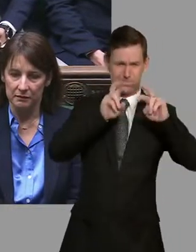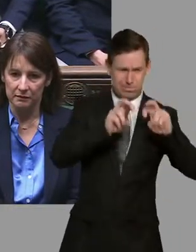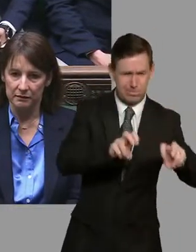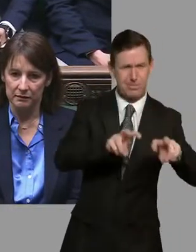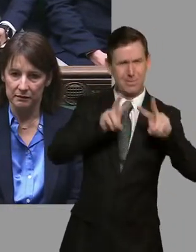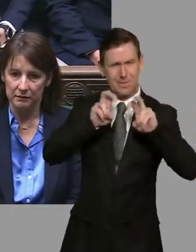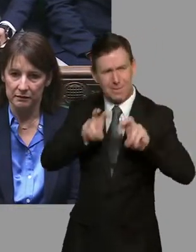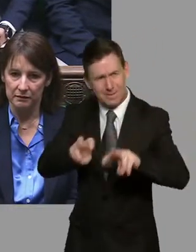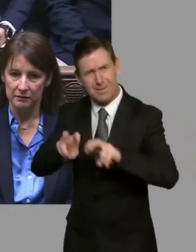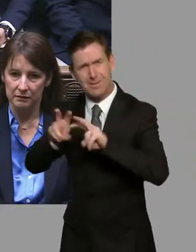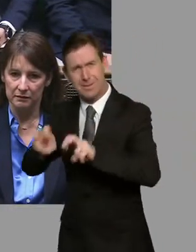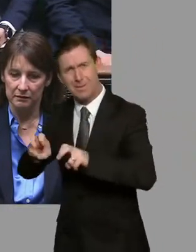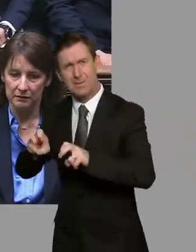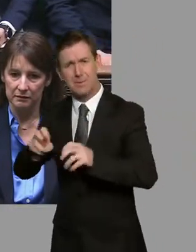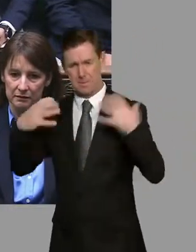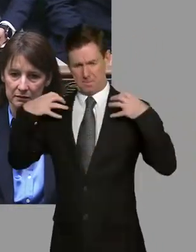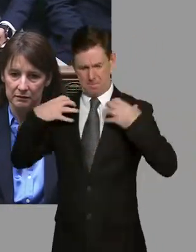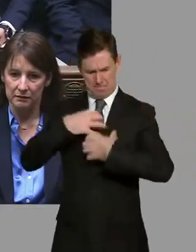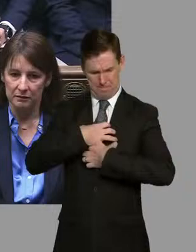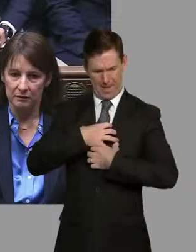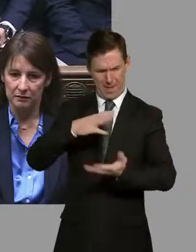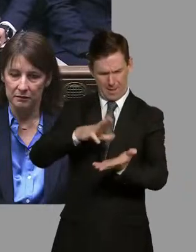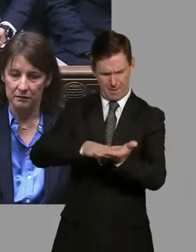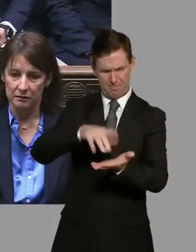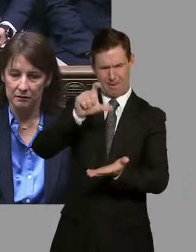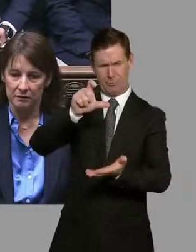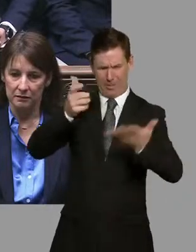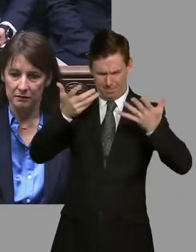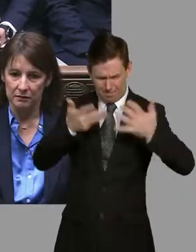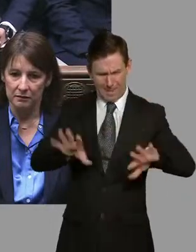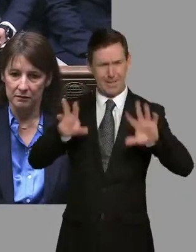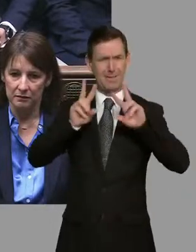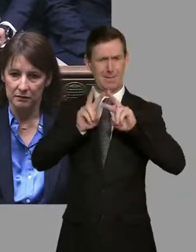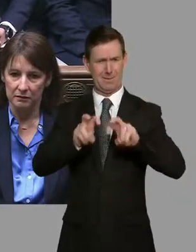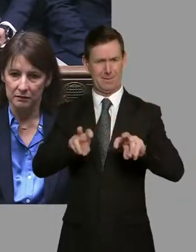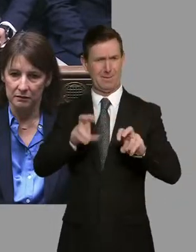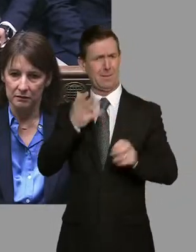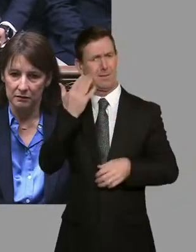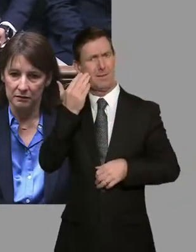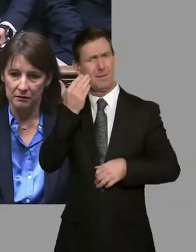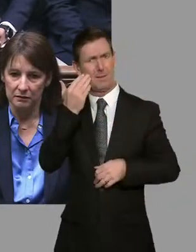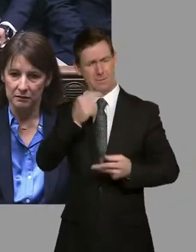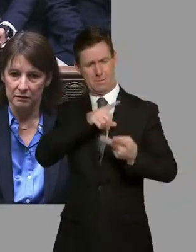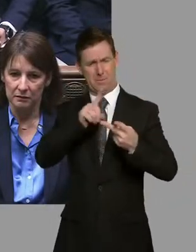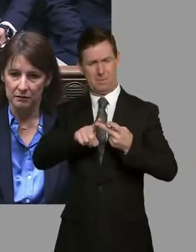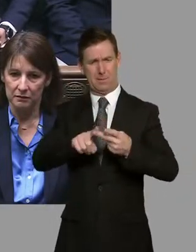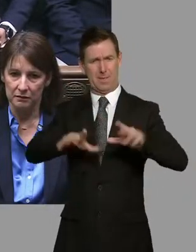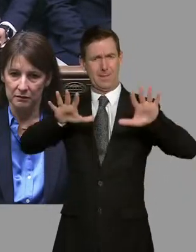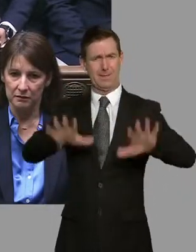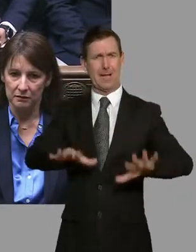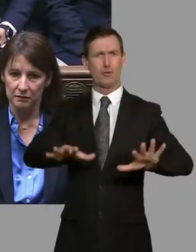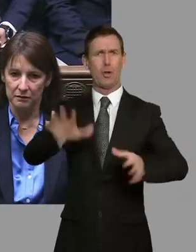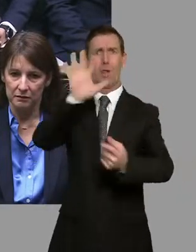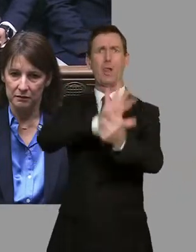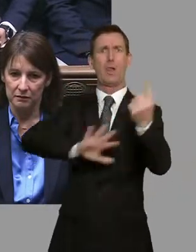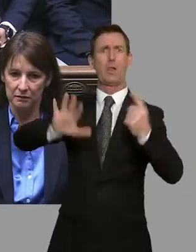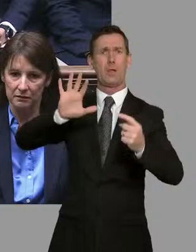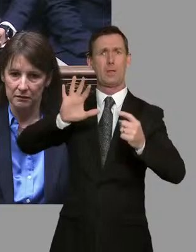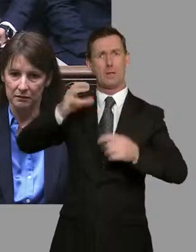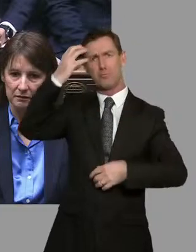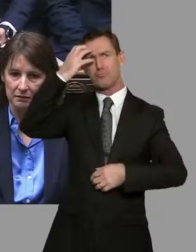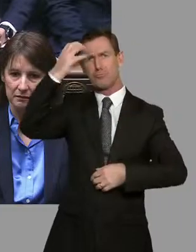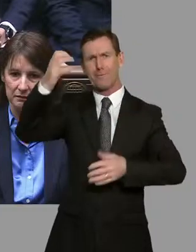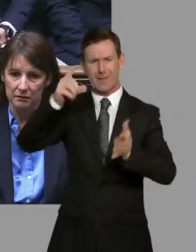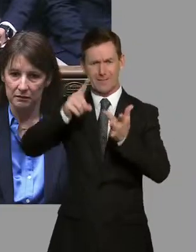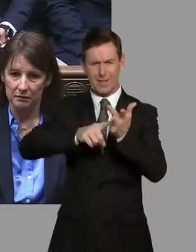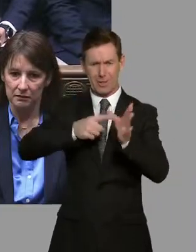inquiry recently, and of course a national inquiry Professor Jay carried out, took 7 years, had 20 recommendations, none